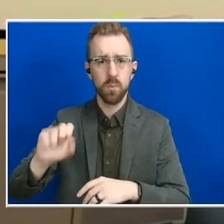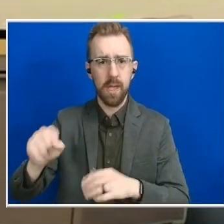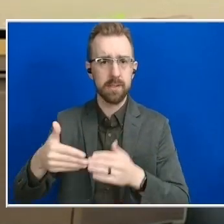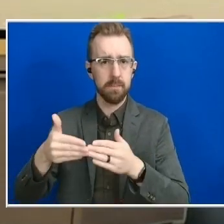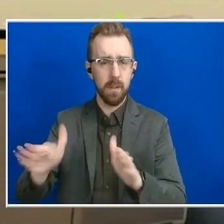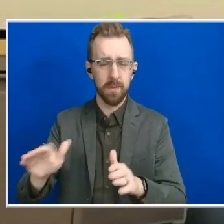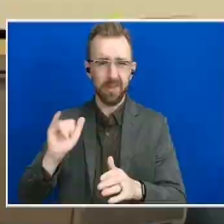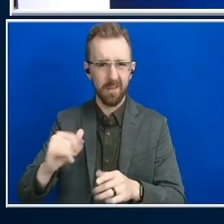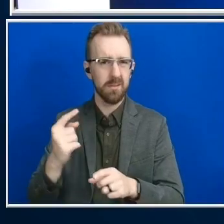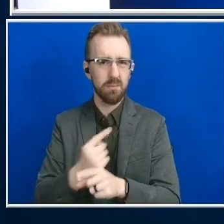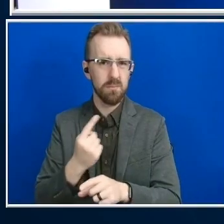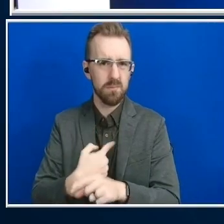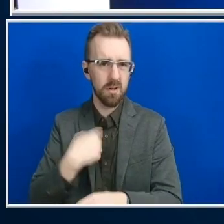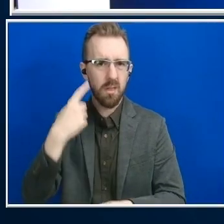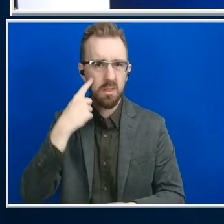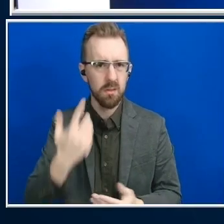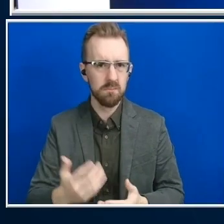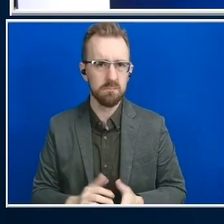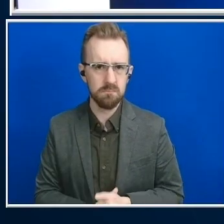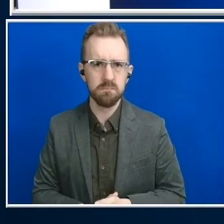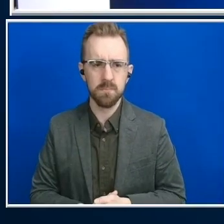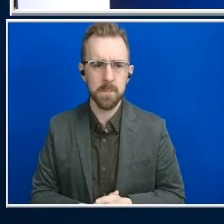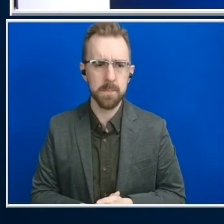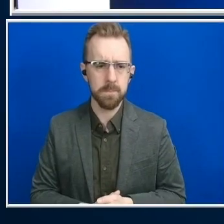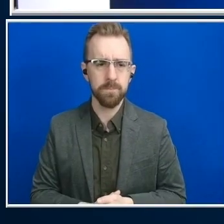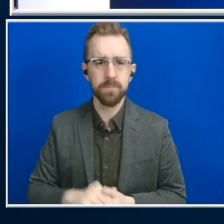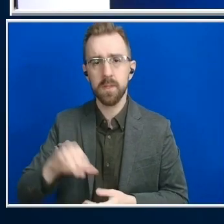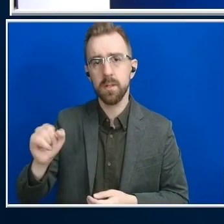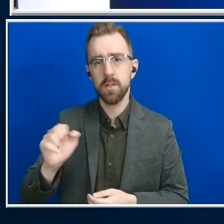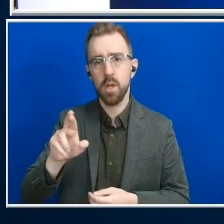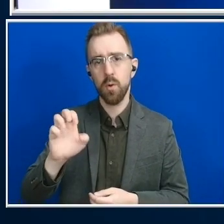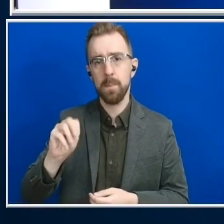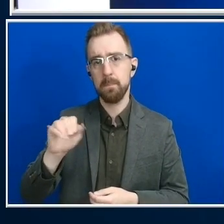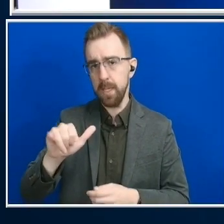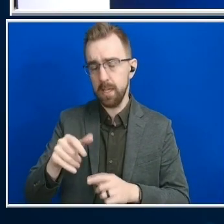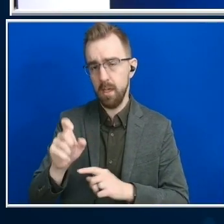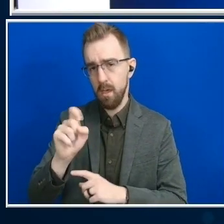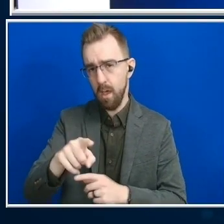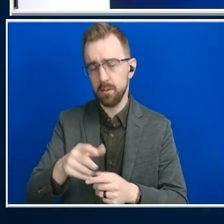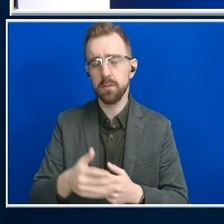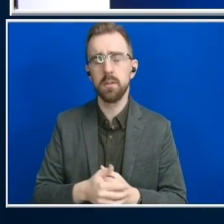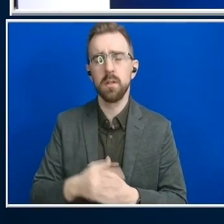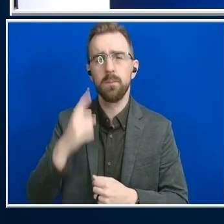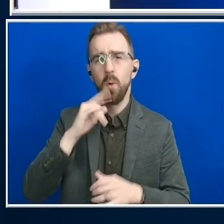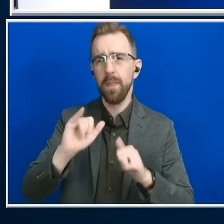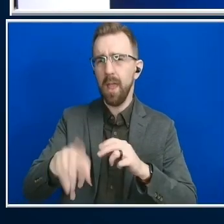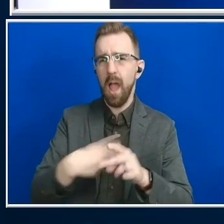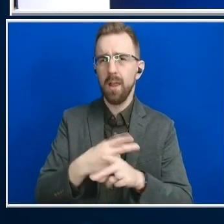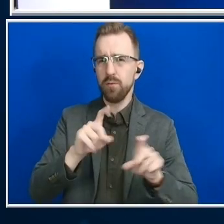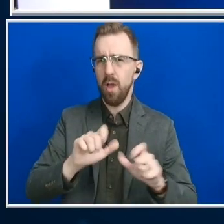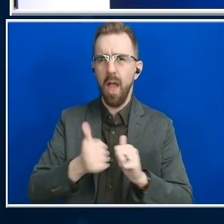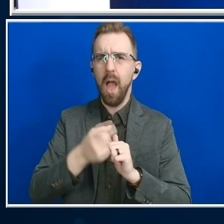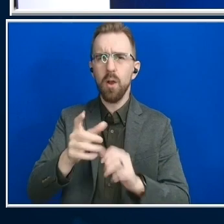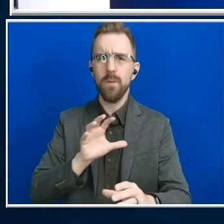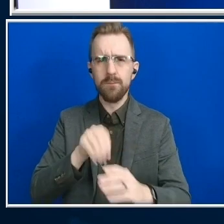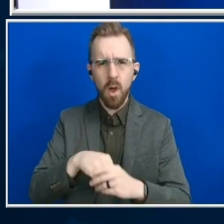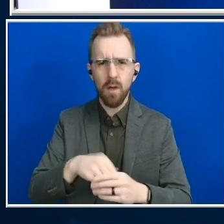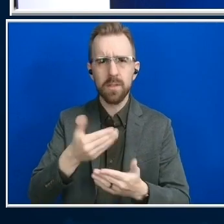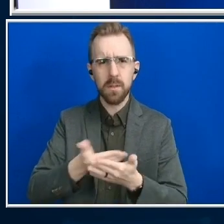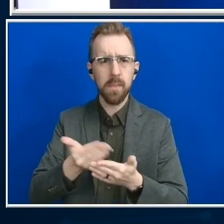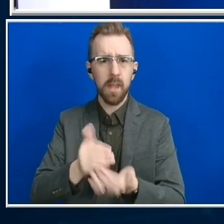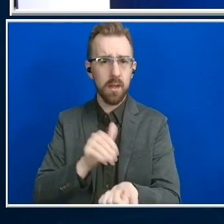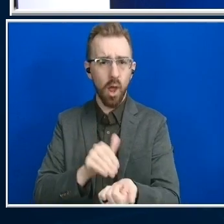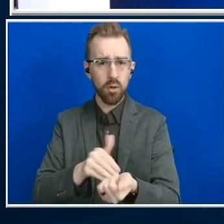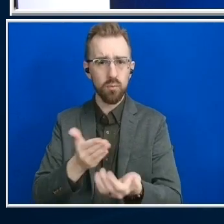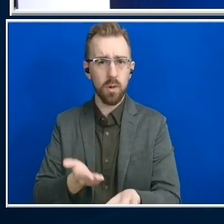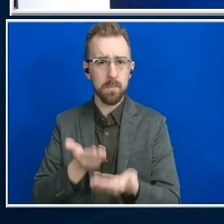appropriate. Jeremy has a question. For trials like this, how do you get involved? Is it something your doctor recommends if